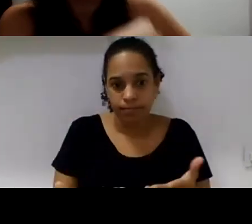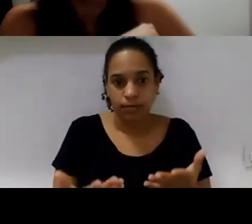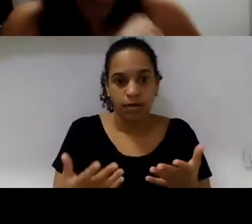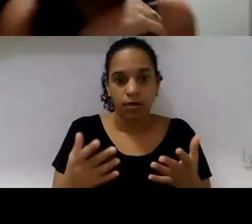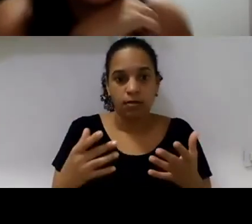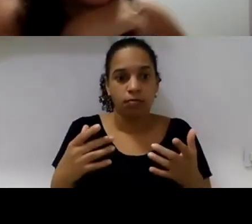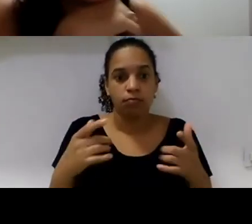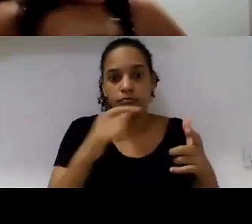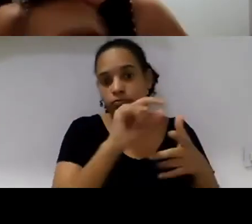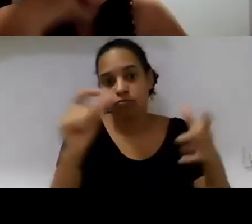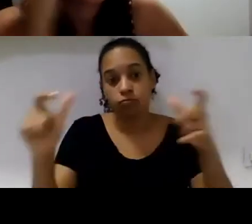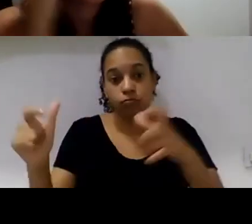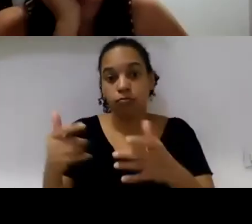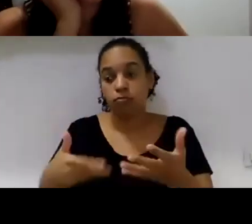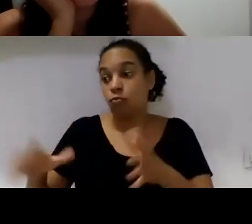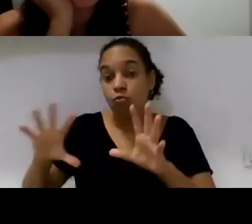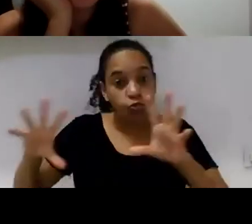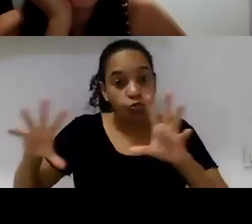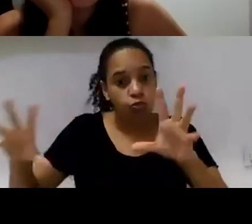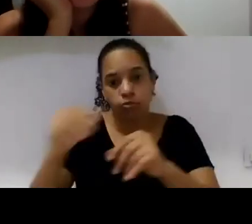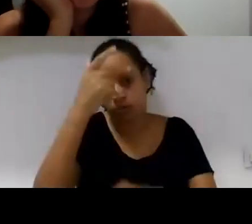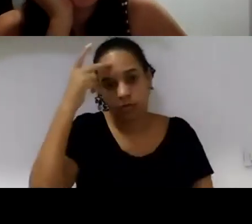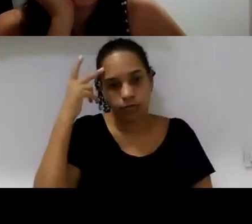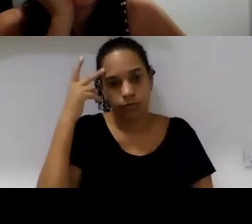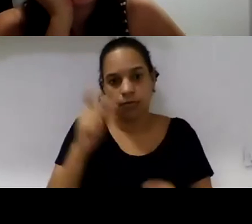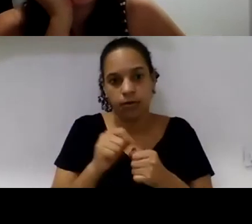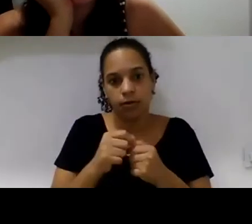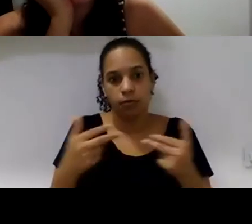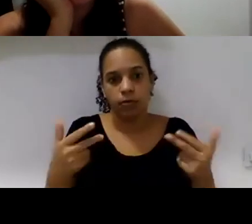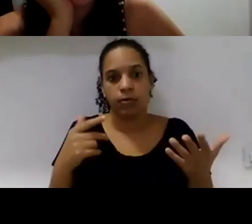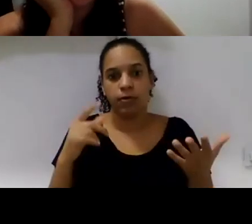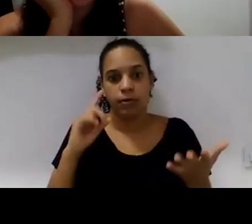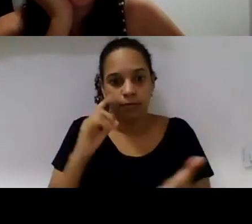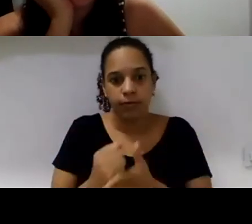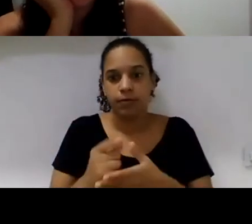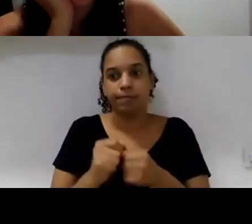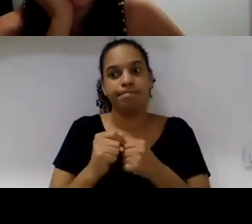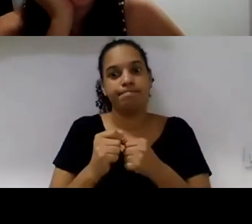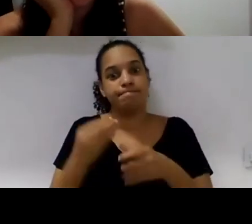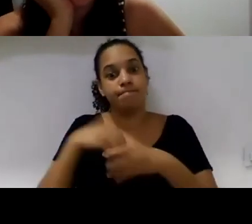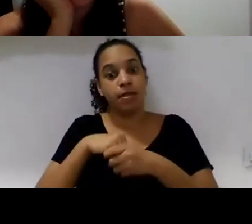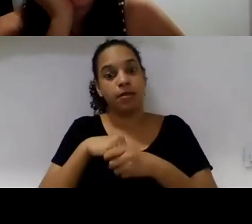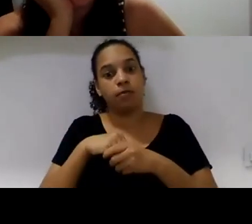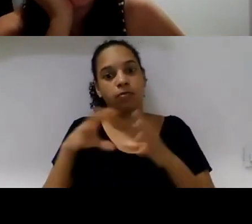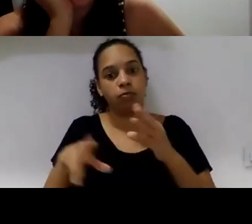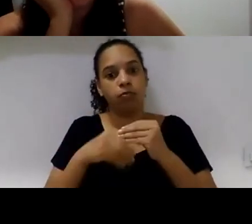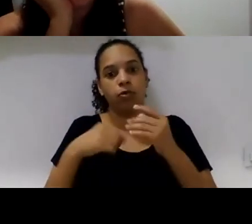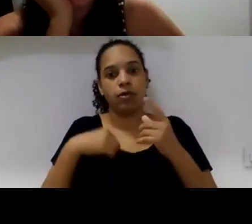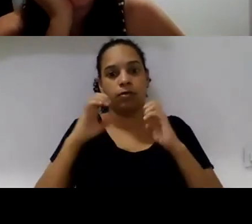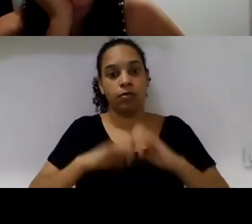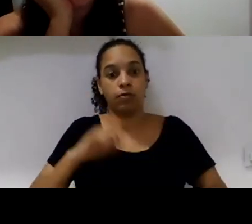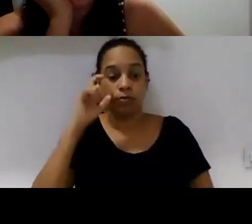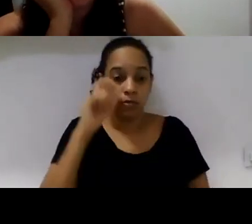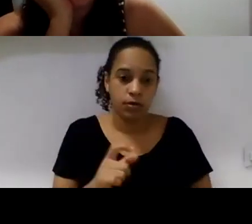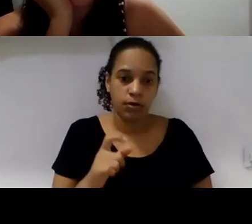the interests of masses of people, and somehow or other including them all together. This is a real problem. You know,